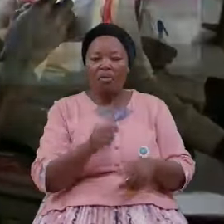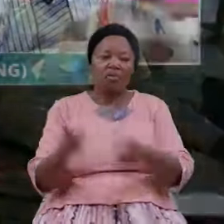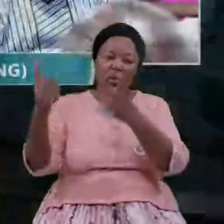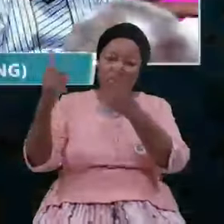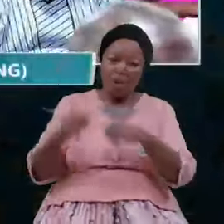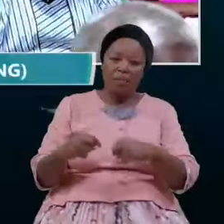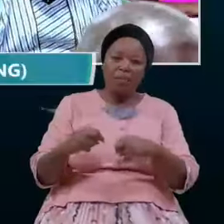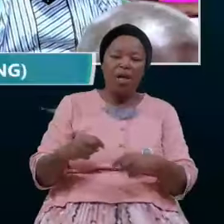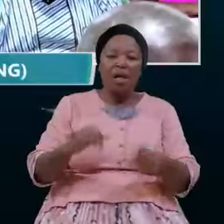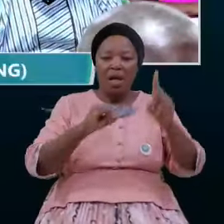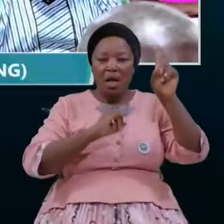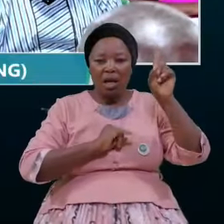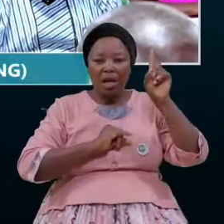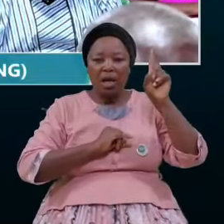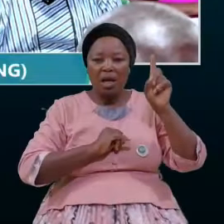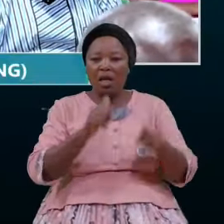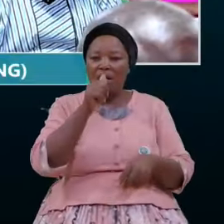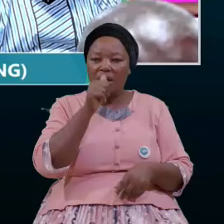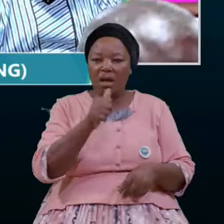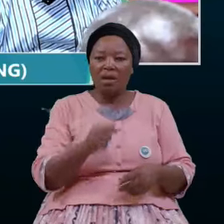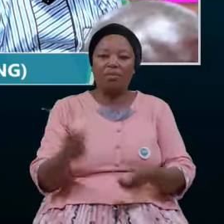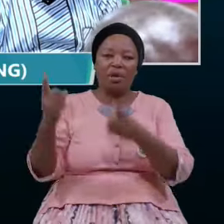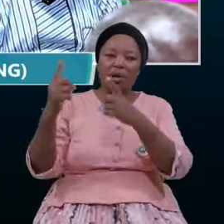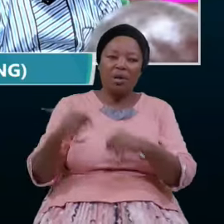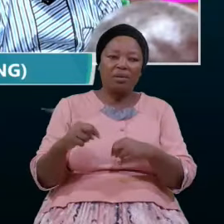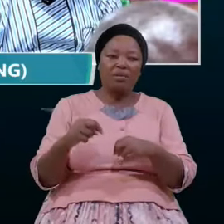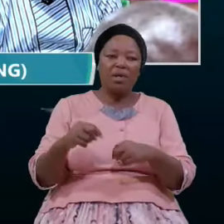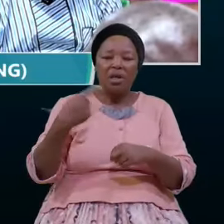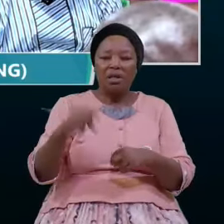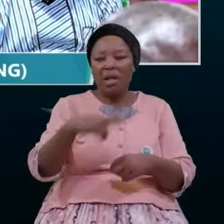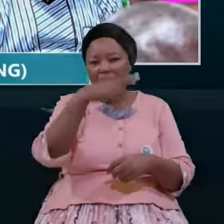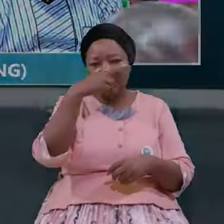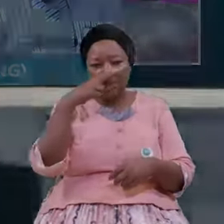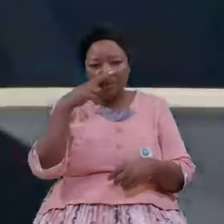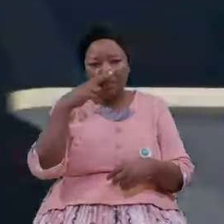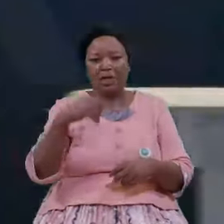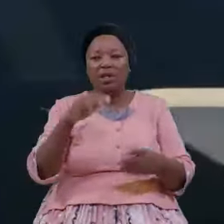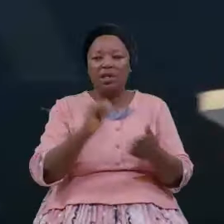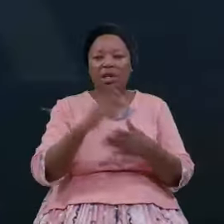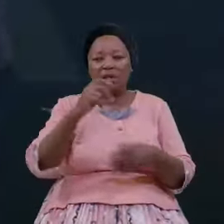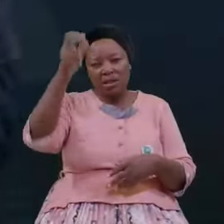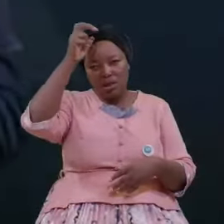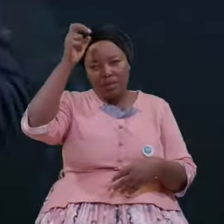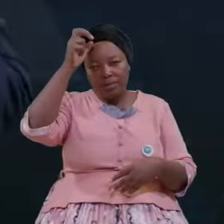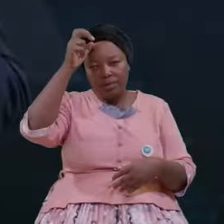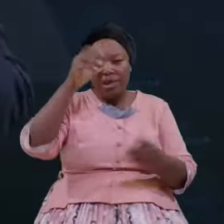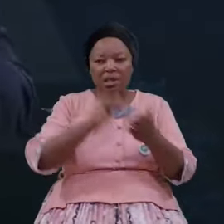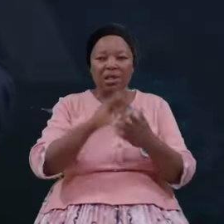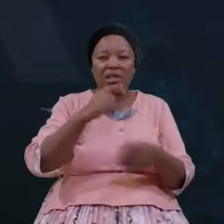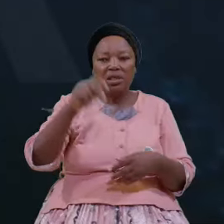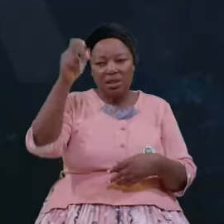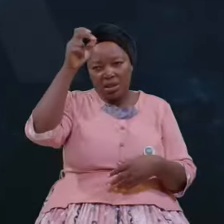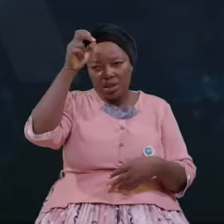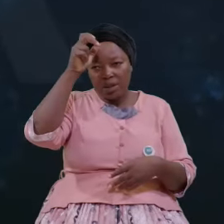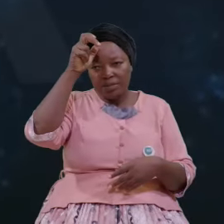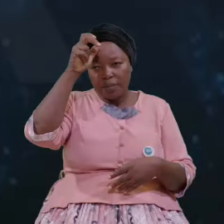I am come. The thief, that's Satan, that's the devil, that's that